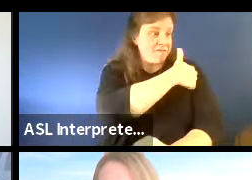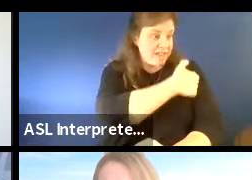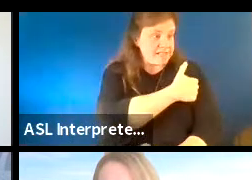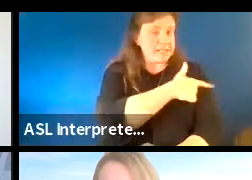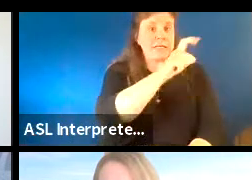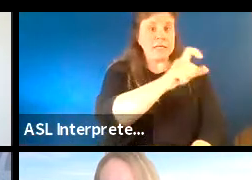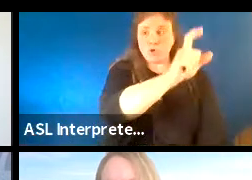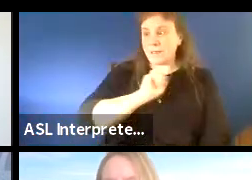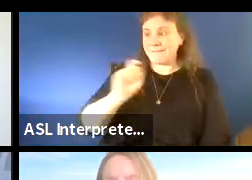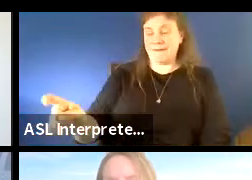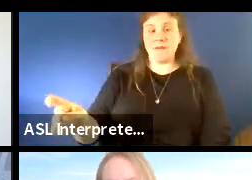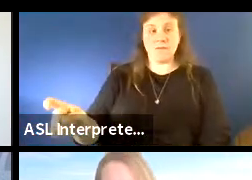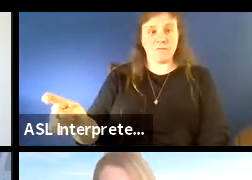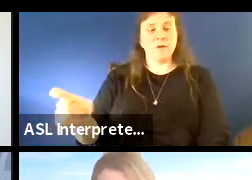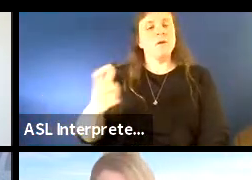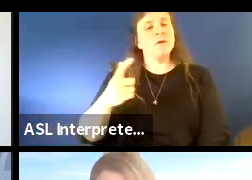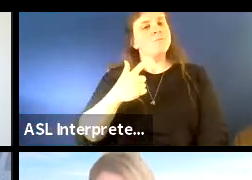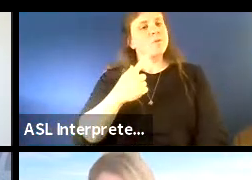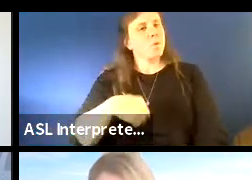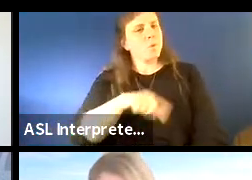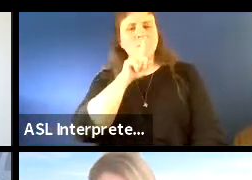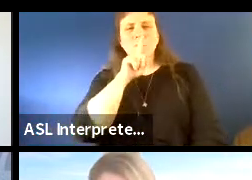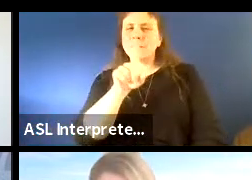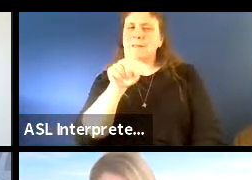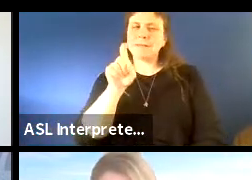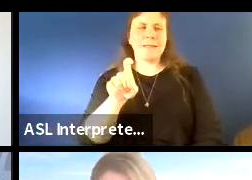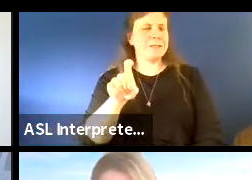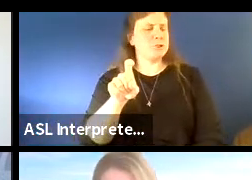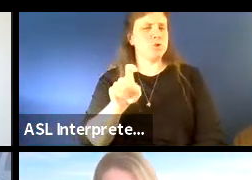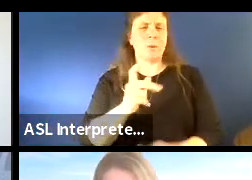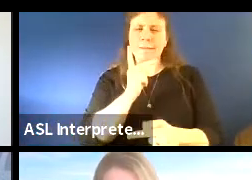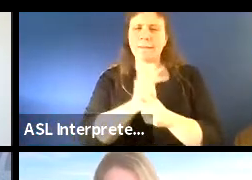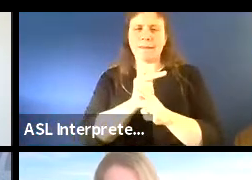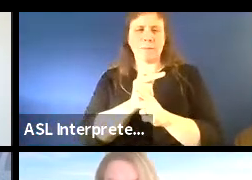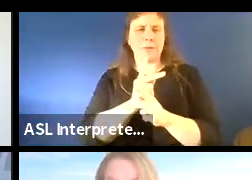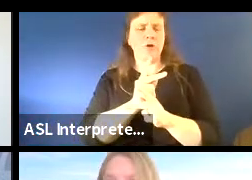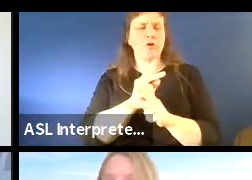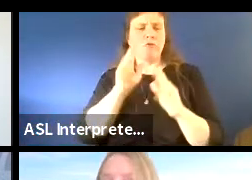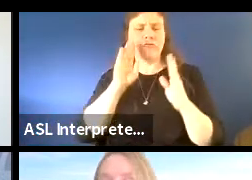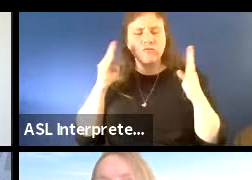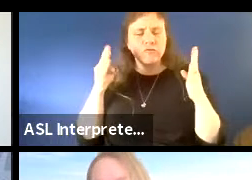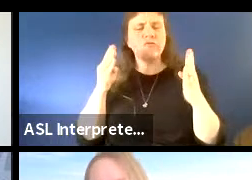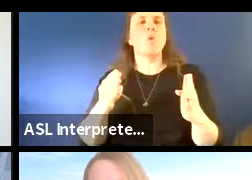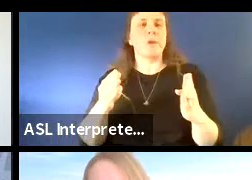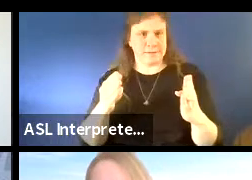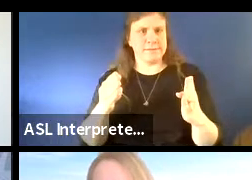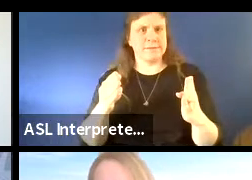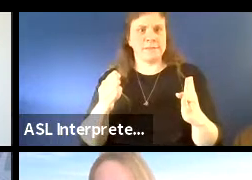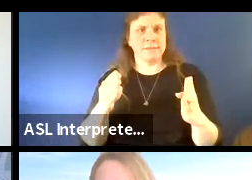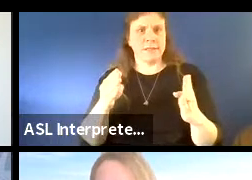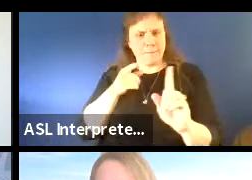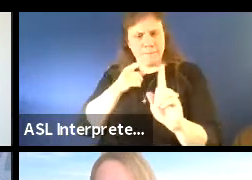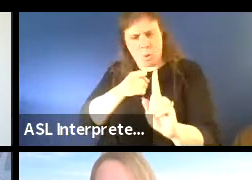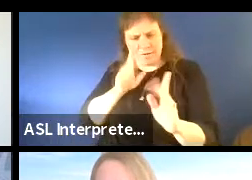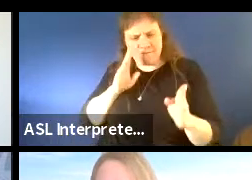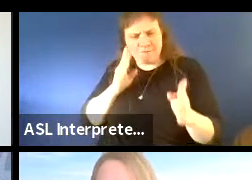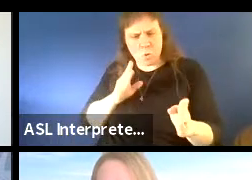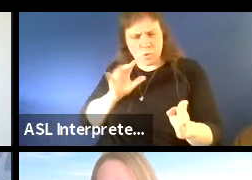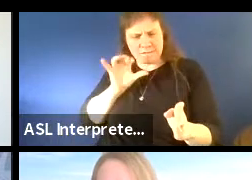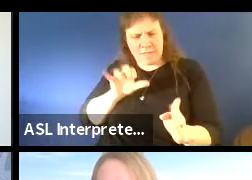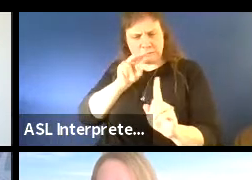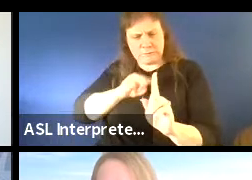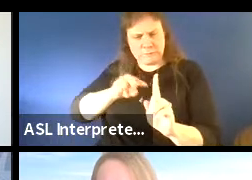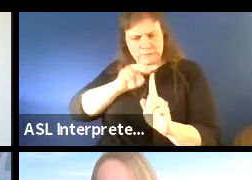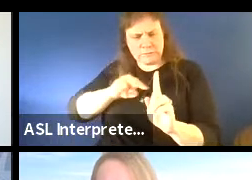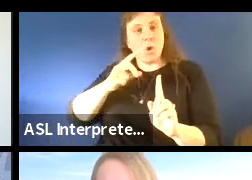we really need to keep our eye on the ball. I noted we're seeing in some of the states where